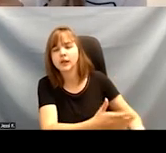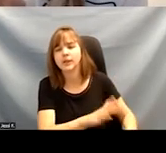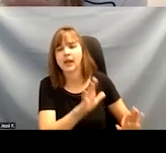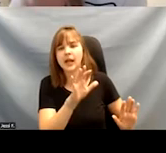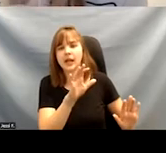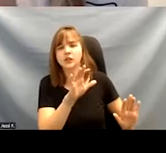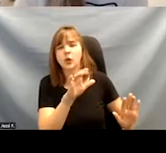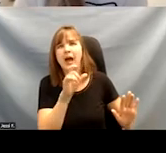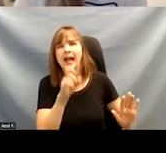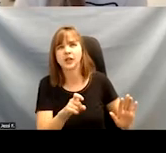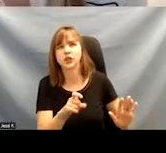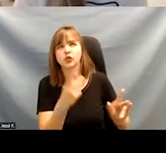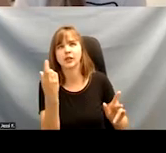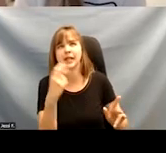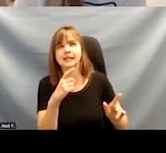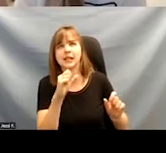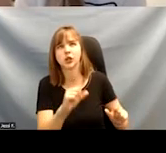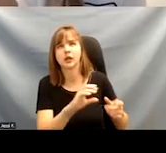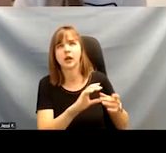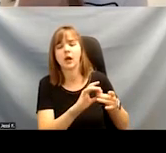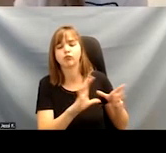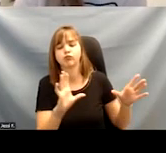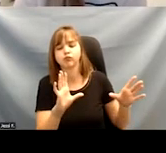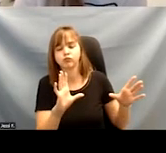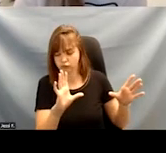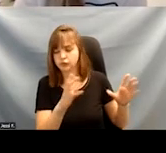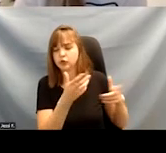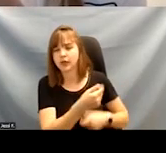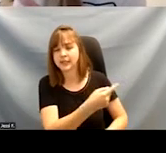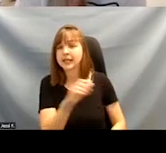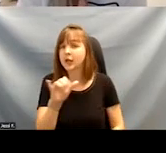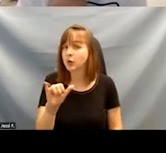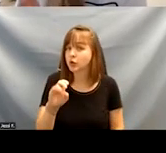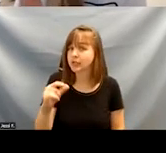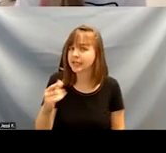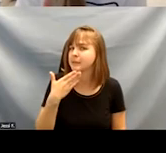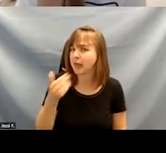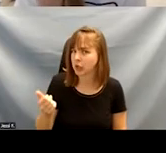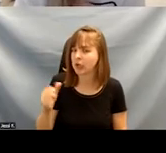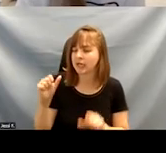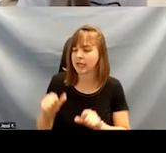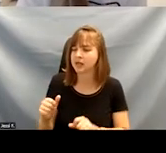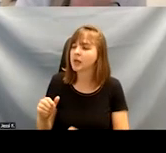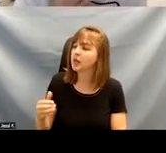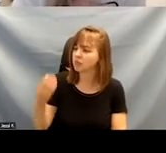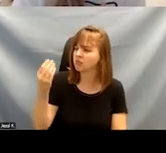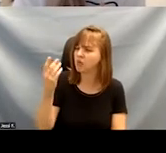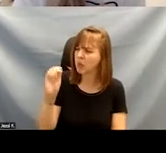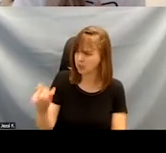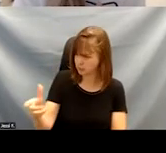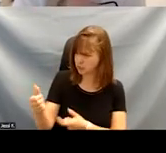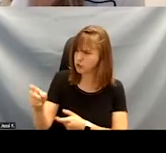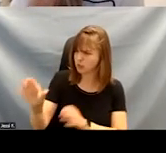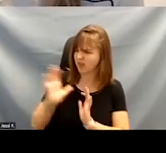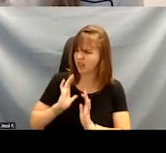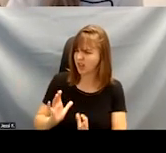let the leash loose. Yuting's very good at that though, and letting people harness their own strengths. And maybe it wasn't in the particular way that we initially like had them